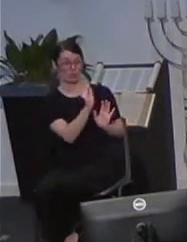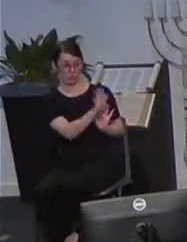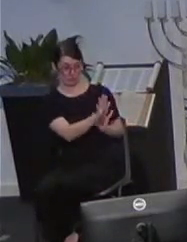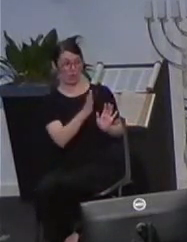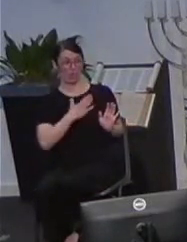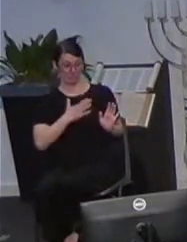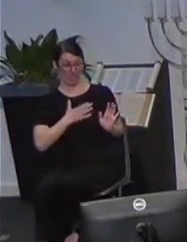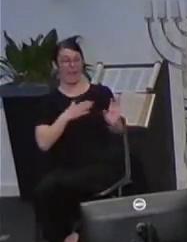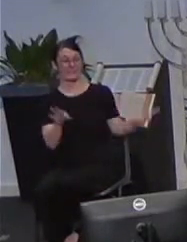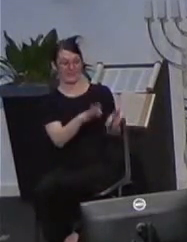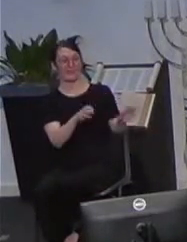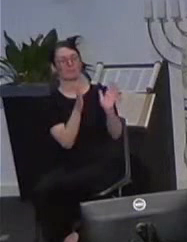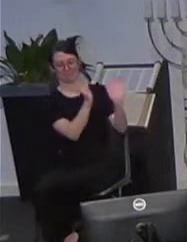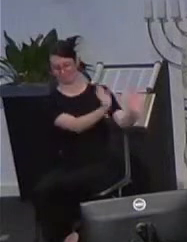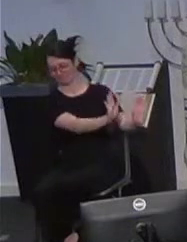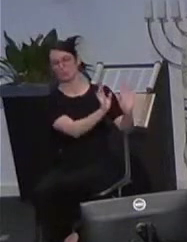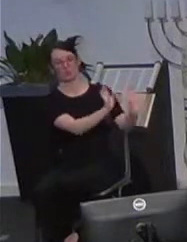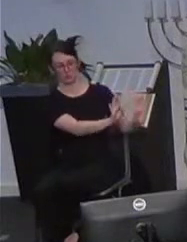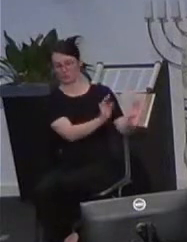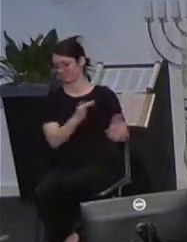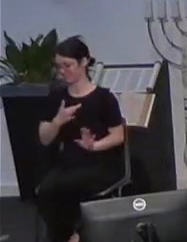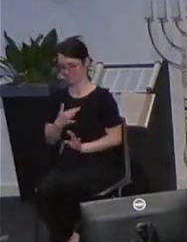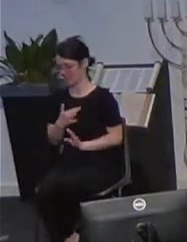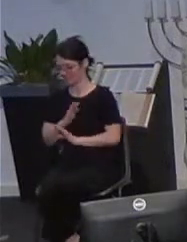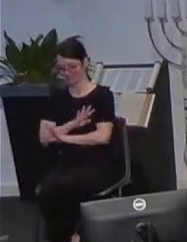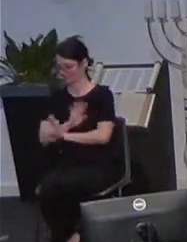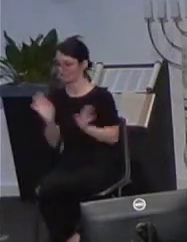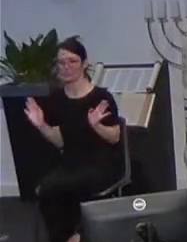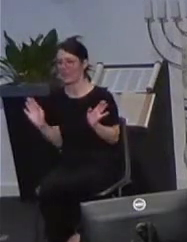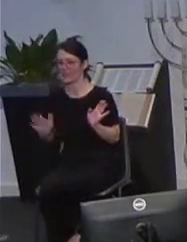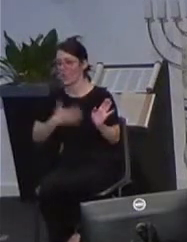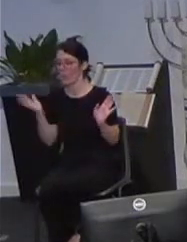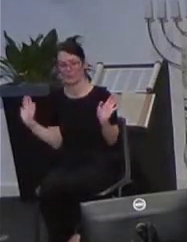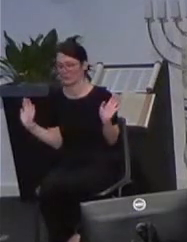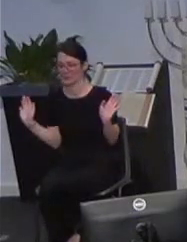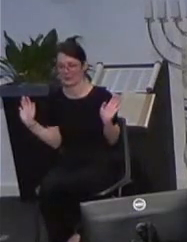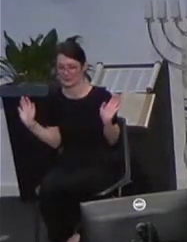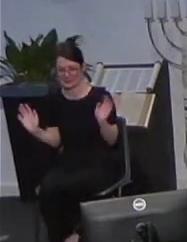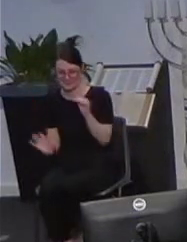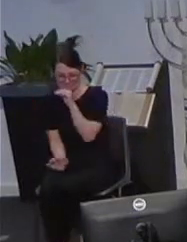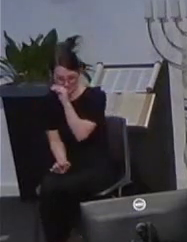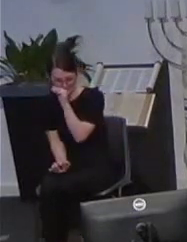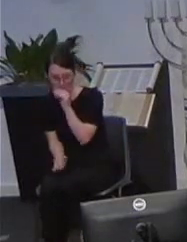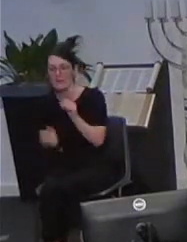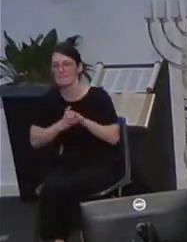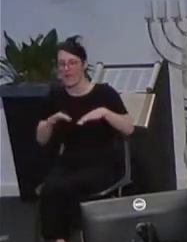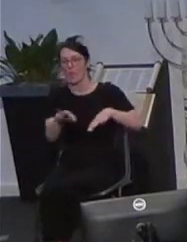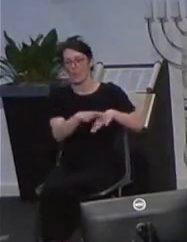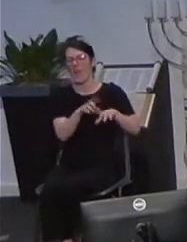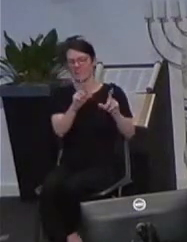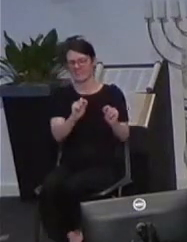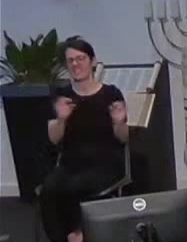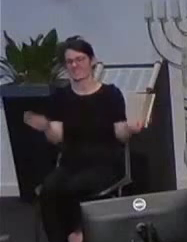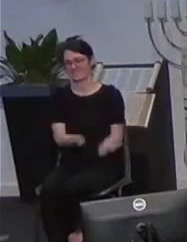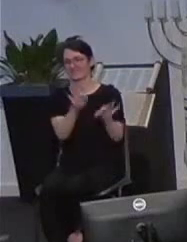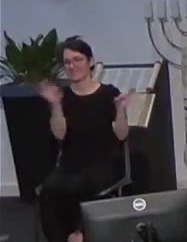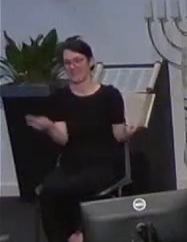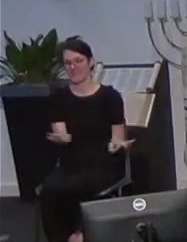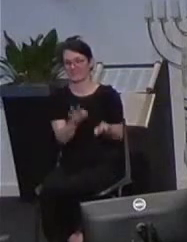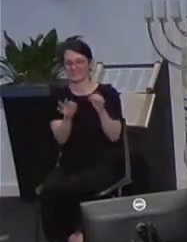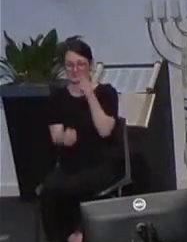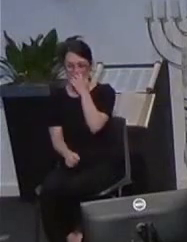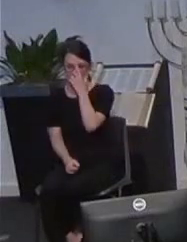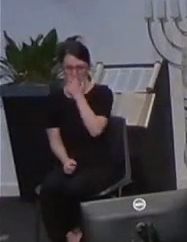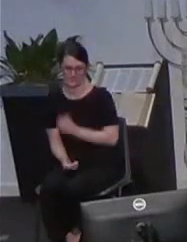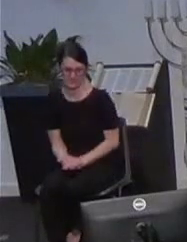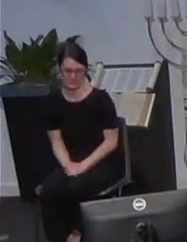home, you know, I might carry the stuff and then Margaret will do the gardening. You know, we've got to leave the people who